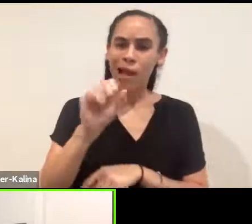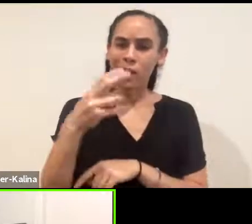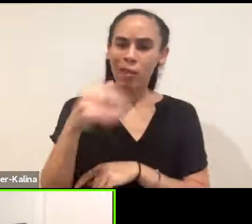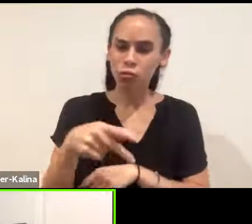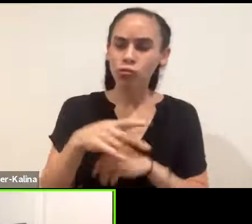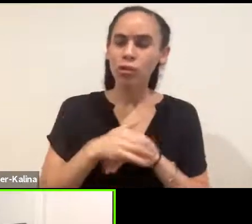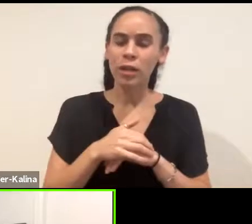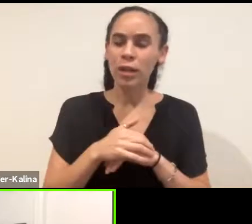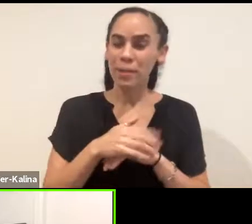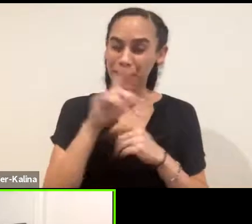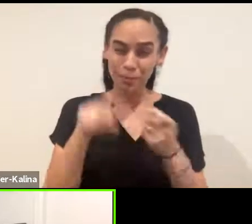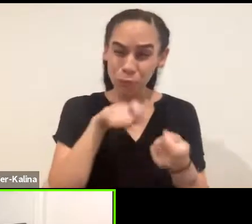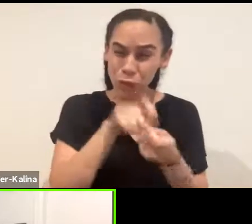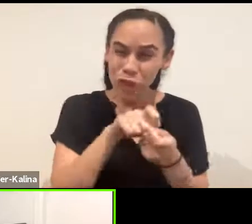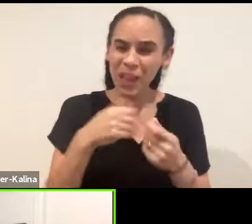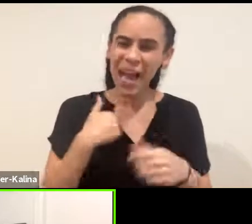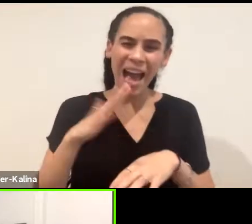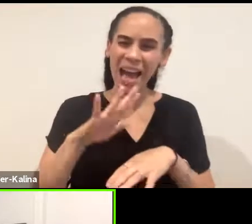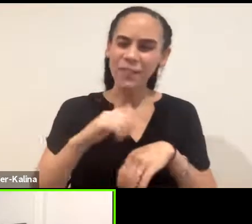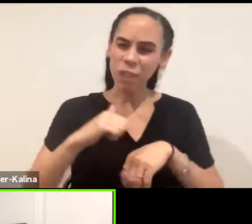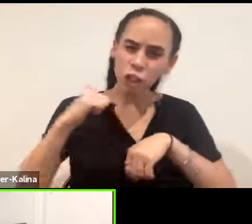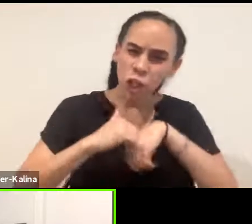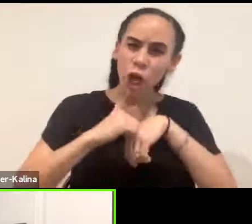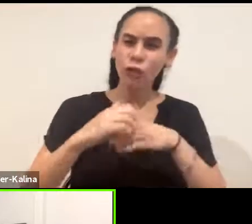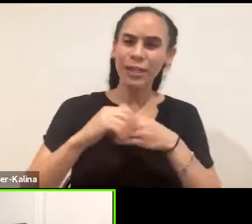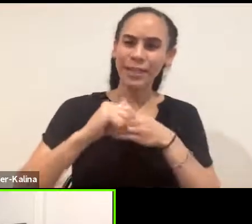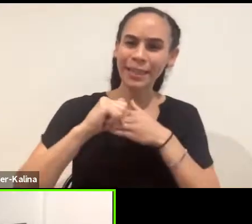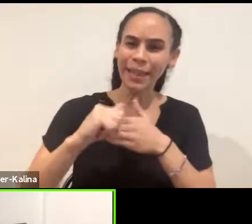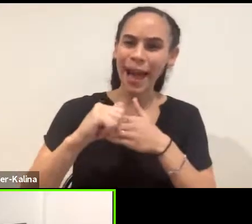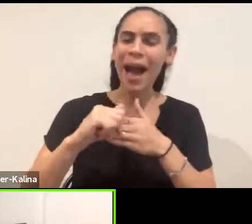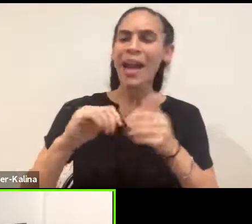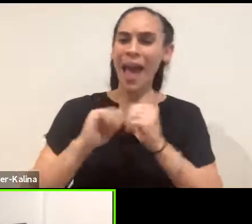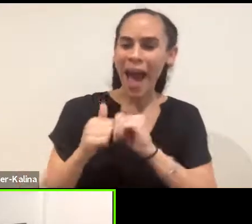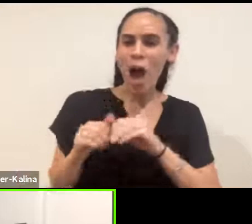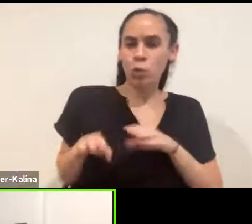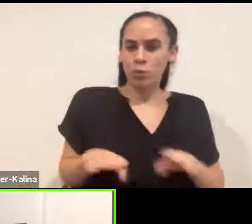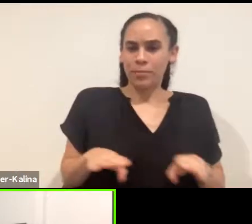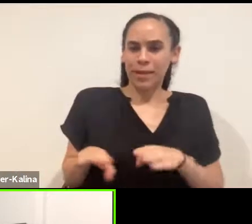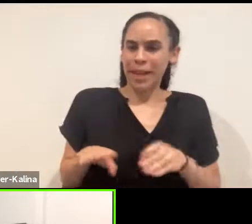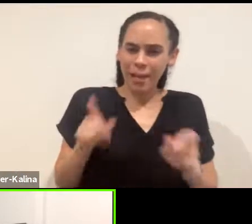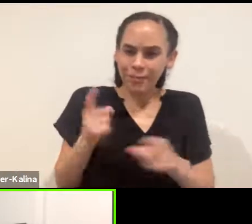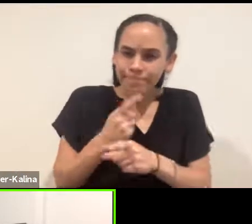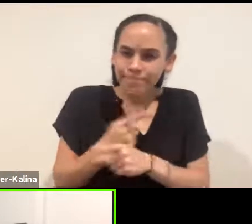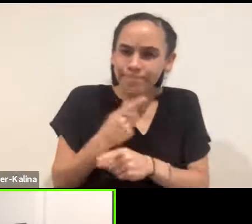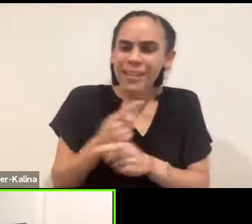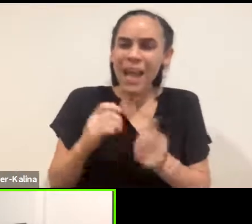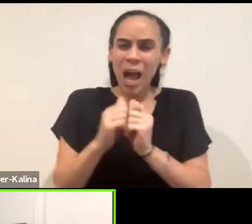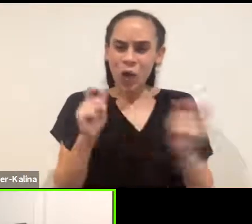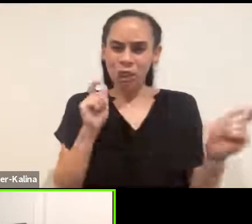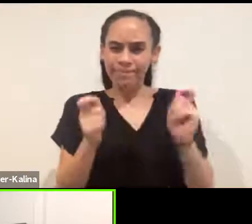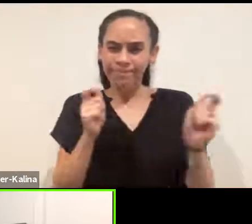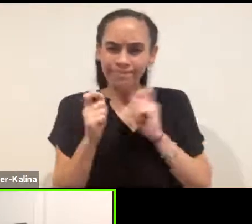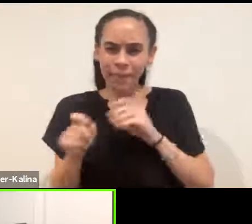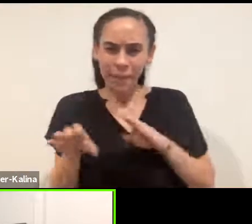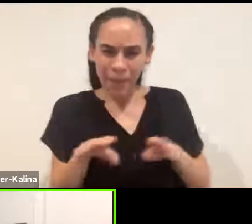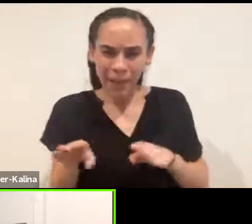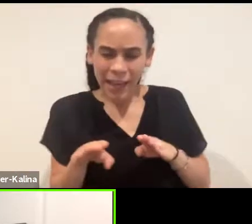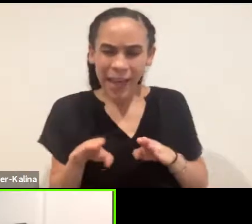a concrete guide, like a guidebook on how to behave, how to shift our behaviors, how to use our voice. Your